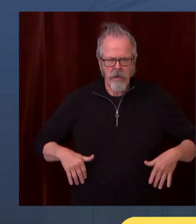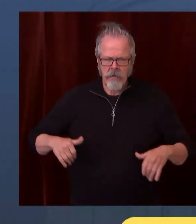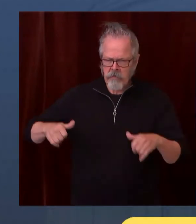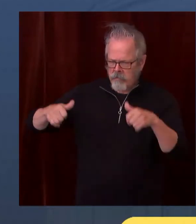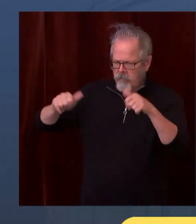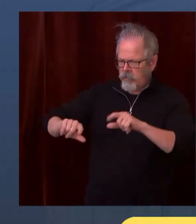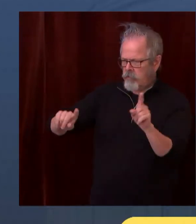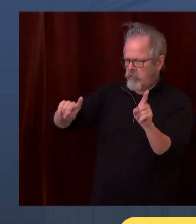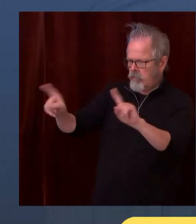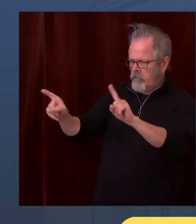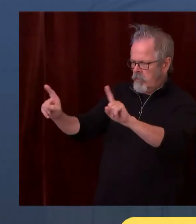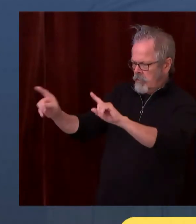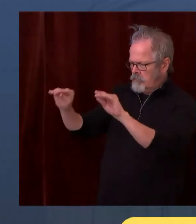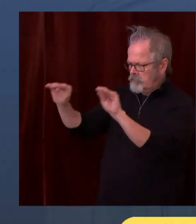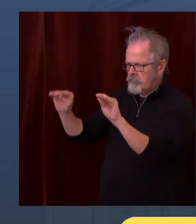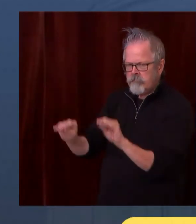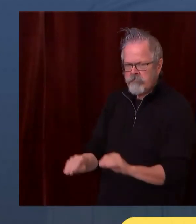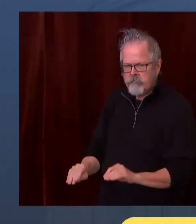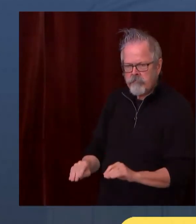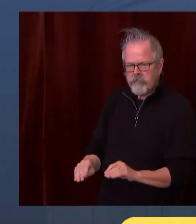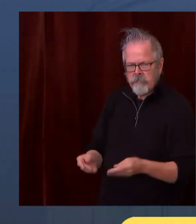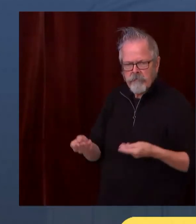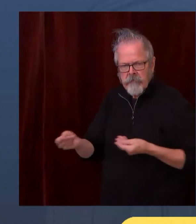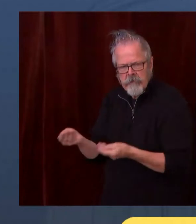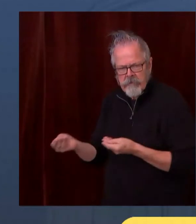think that data will be published?